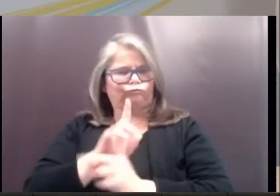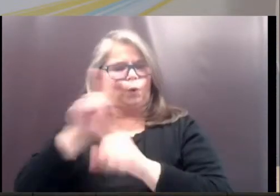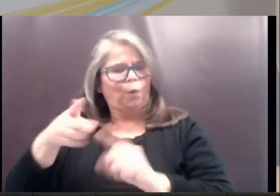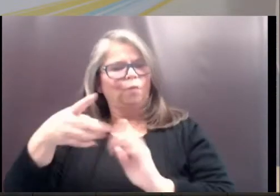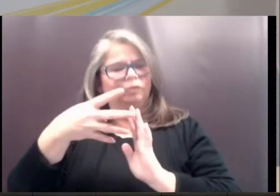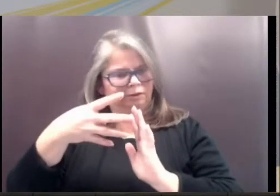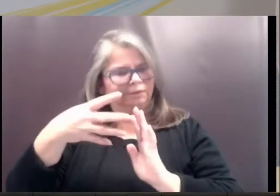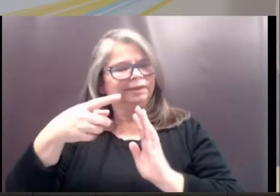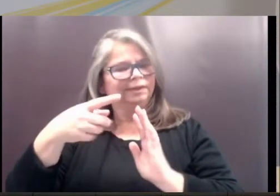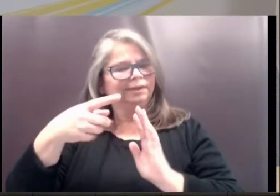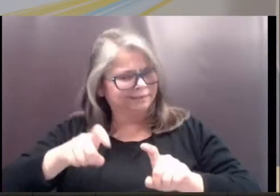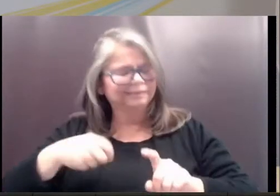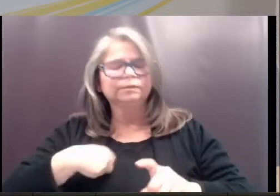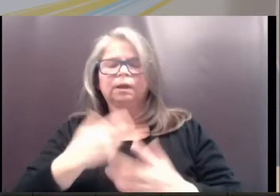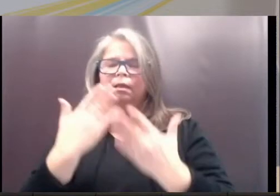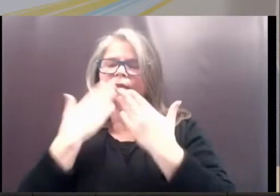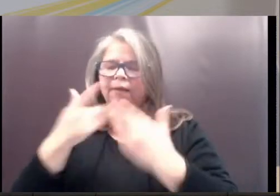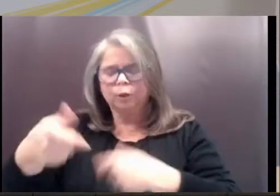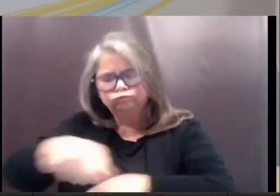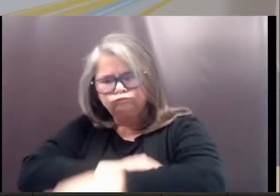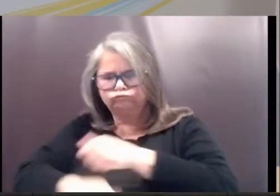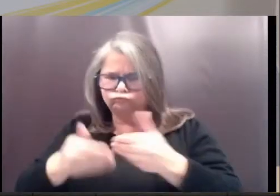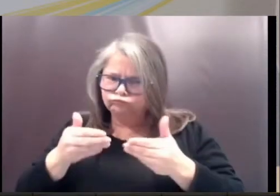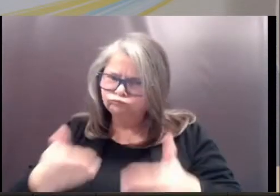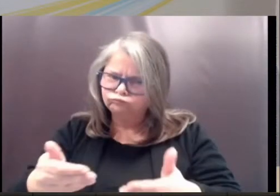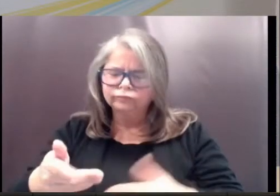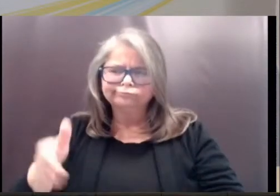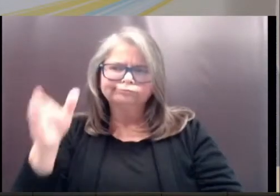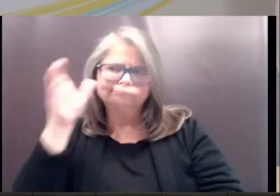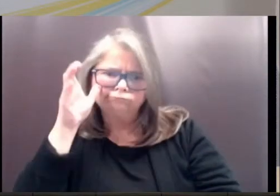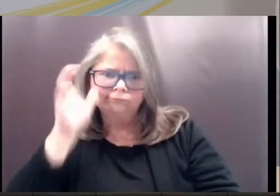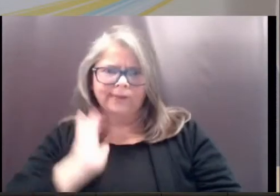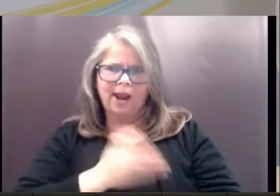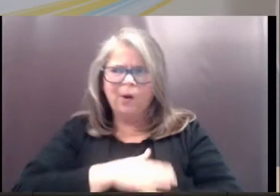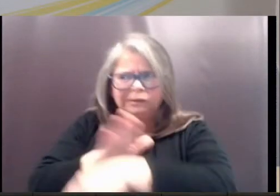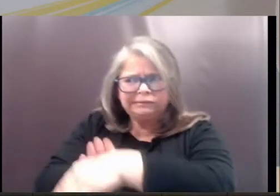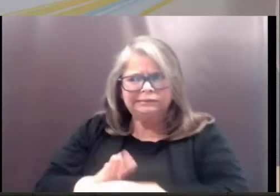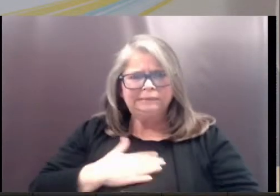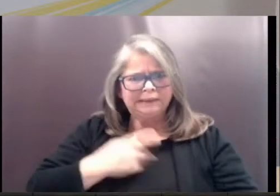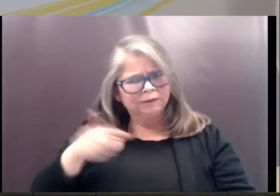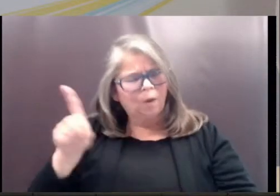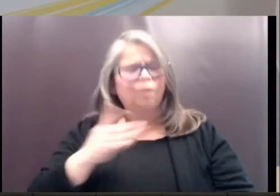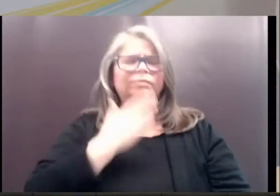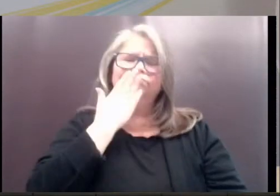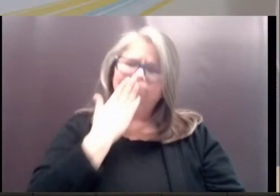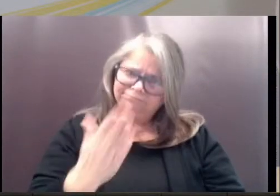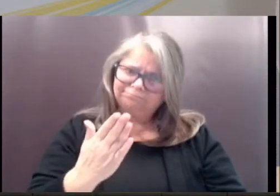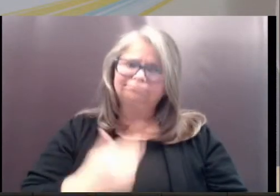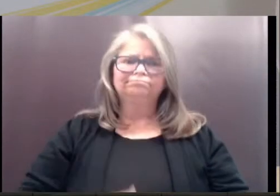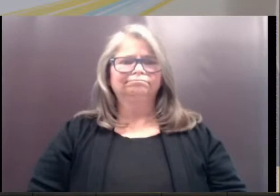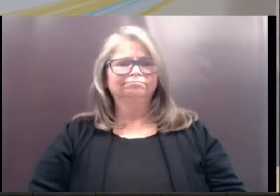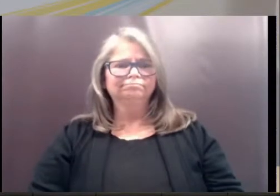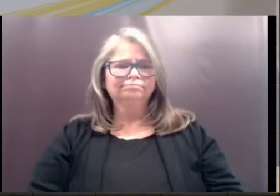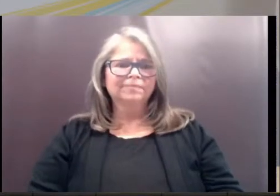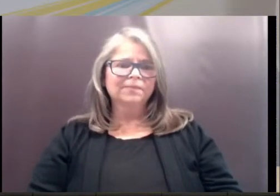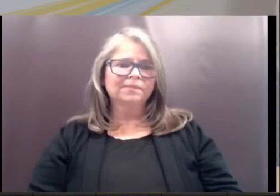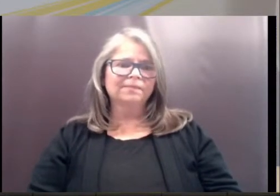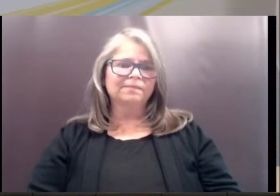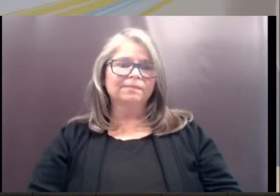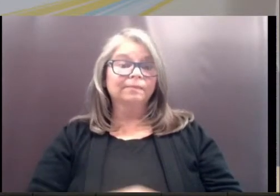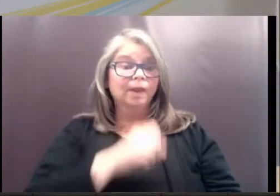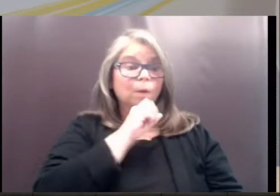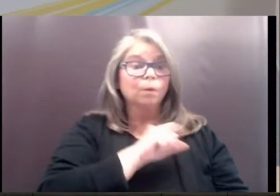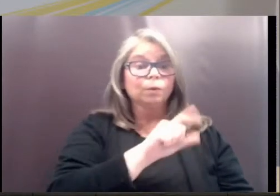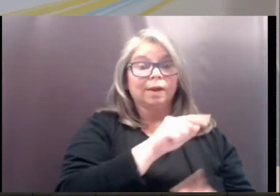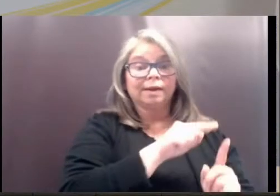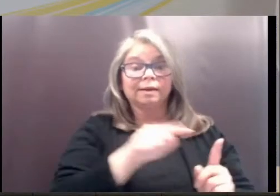our advice. Given the high levels of response from individuals in the 20 to 29 age group living in the Greater